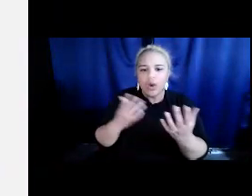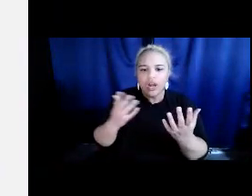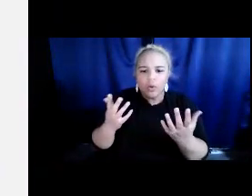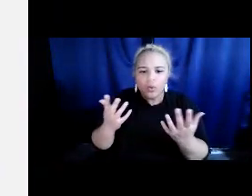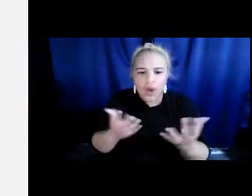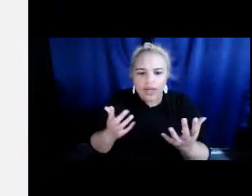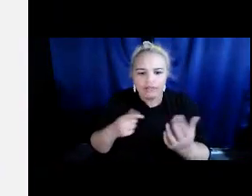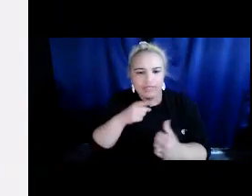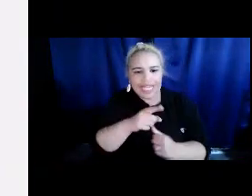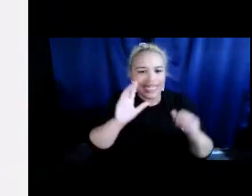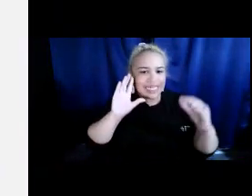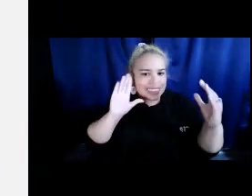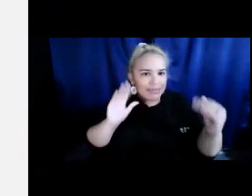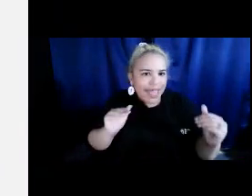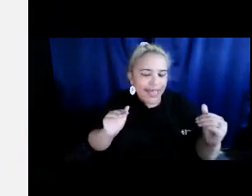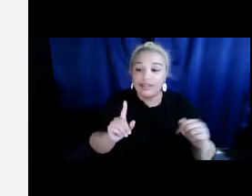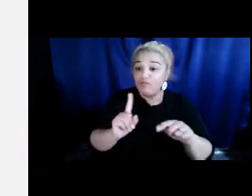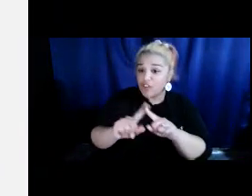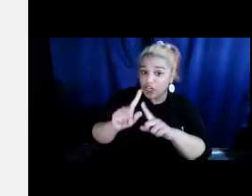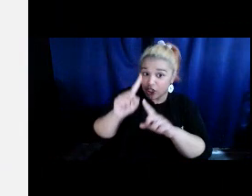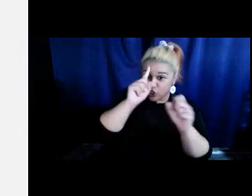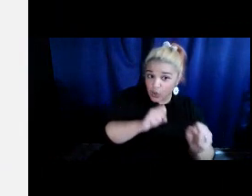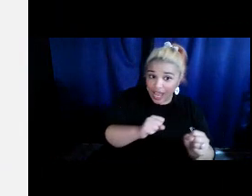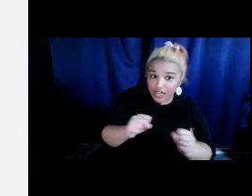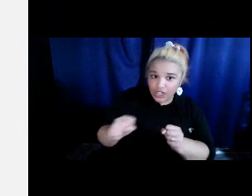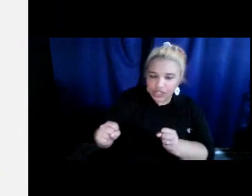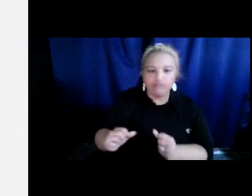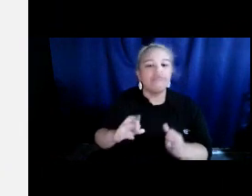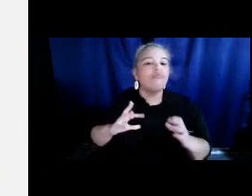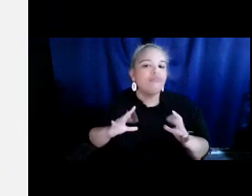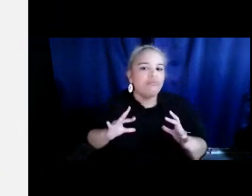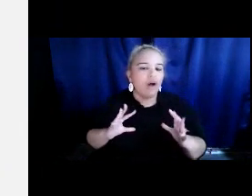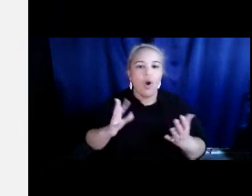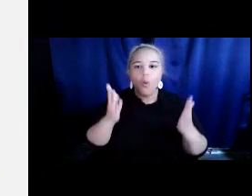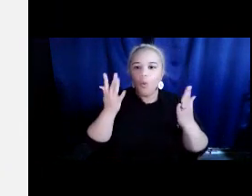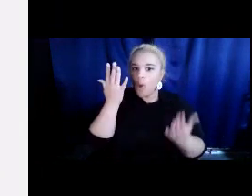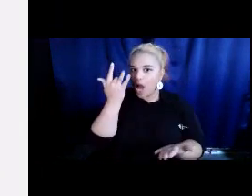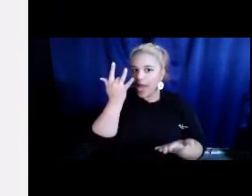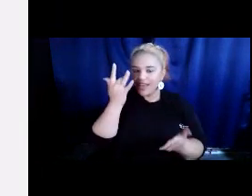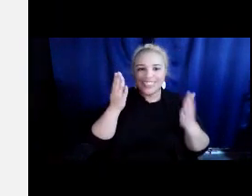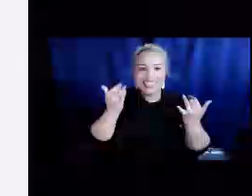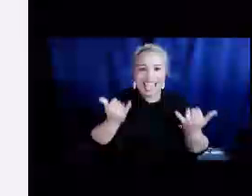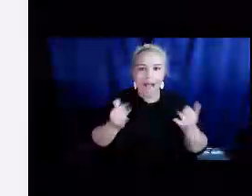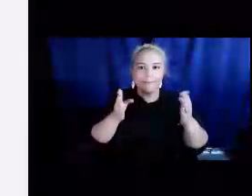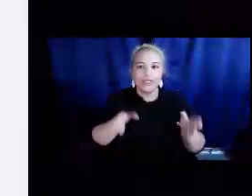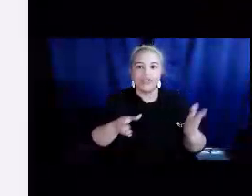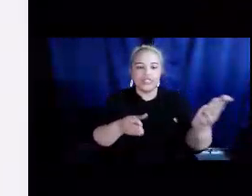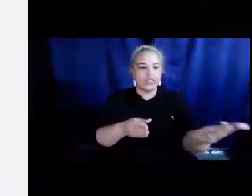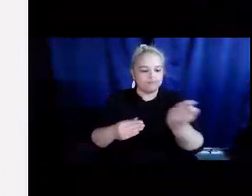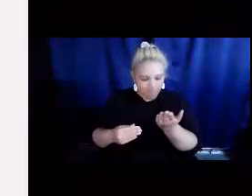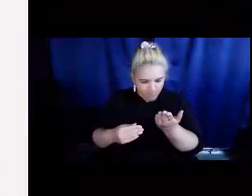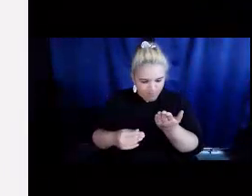to decrease the likelihood of challenges or surprises. For example, if a social narrative describes an area of the